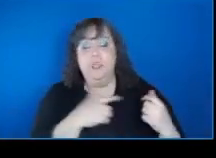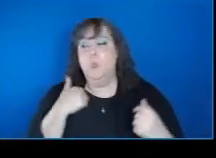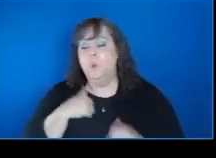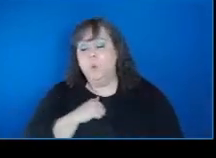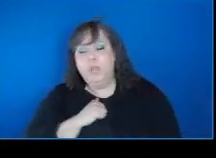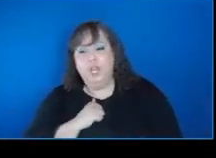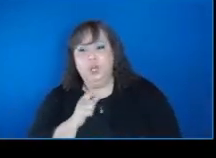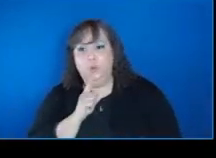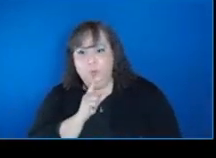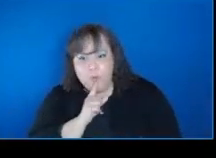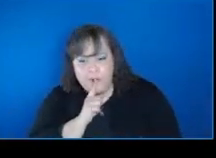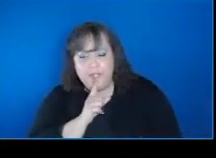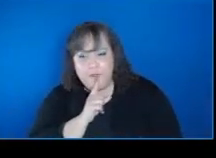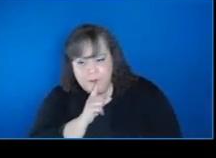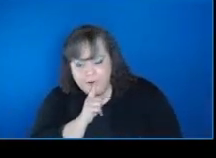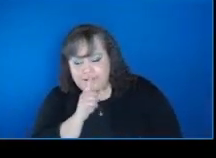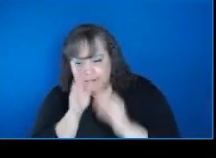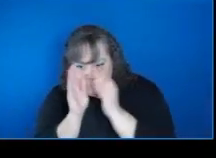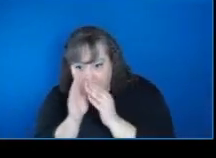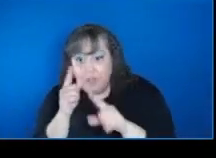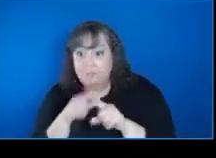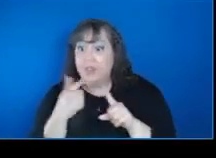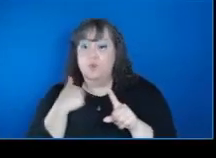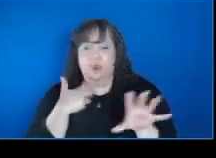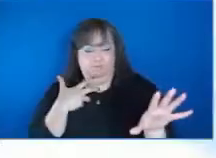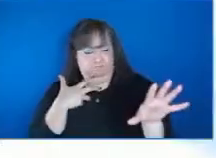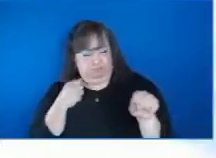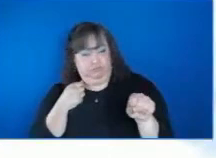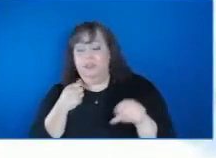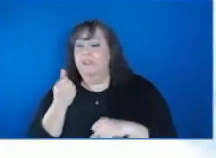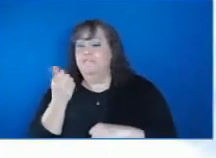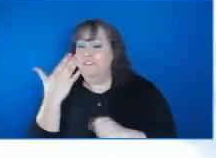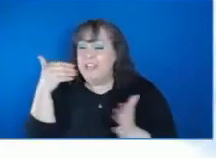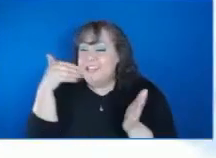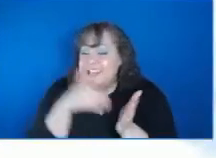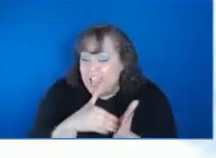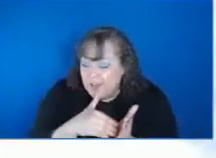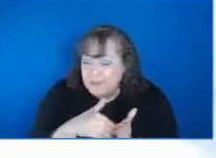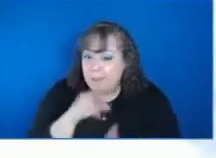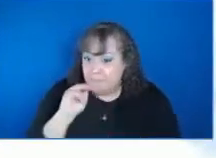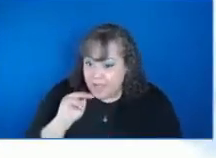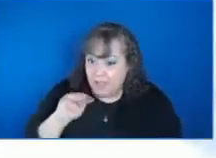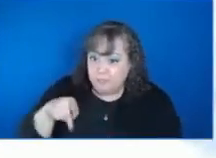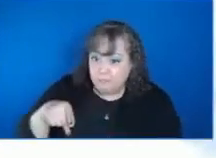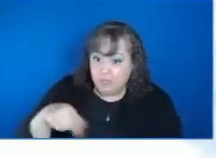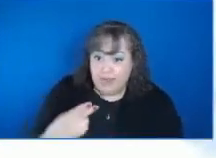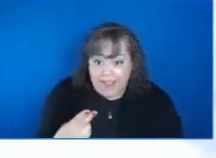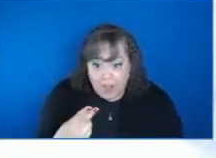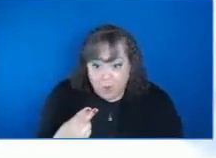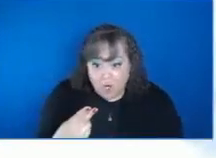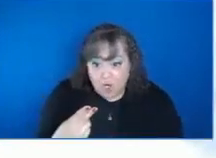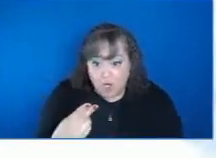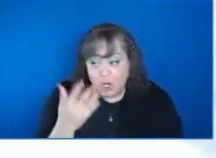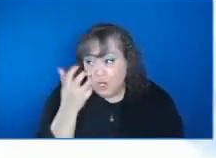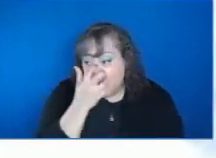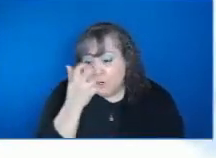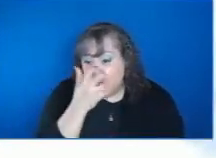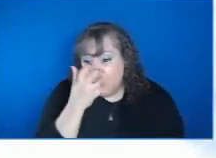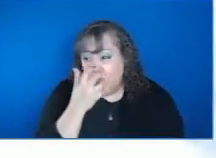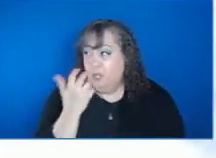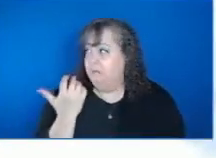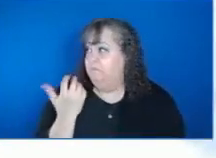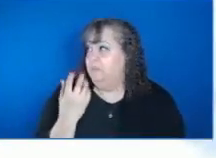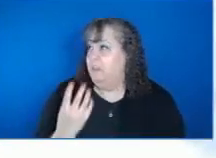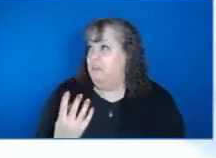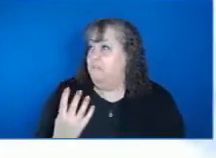But we are going super, super fast. We're going 15,000 miles per hour, which for scale is like 4 miles per